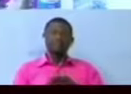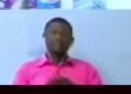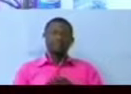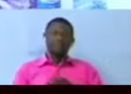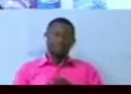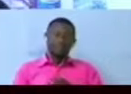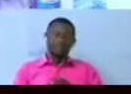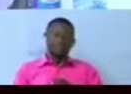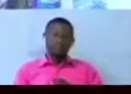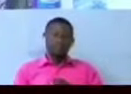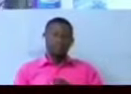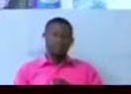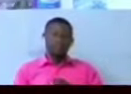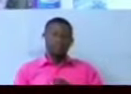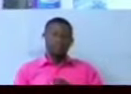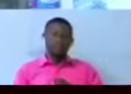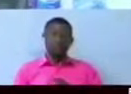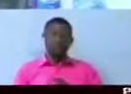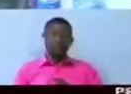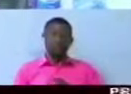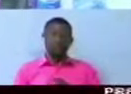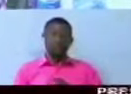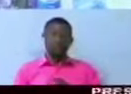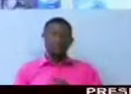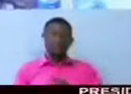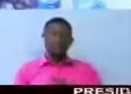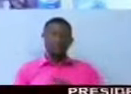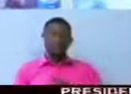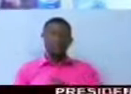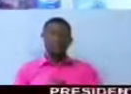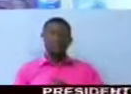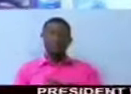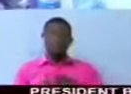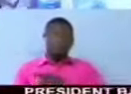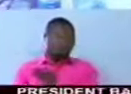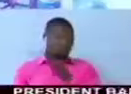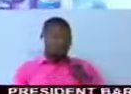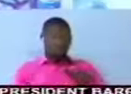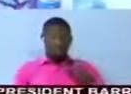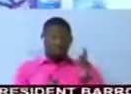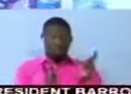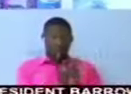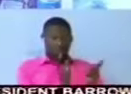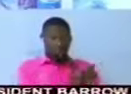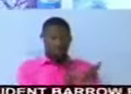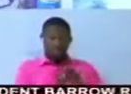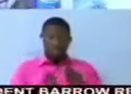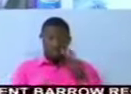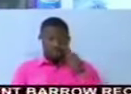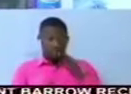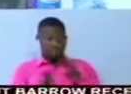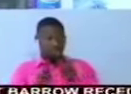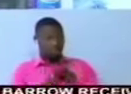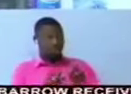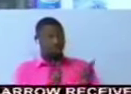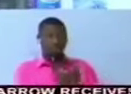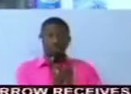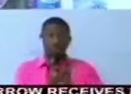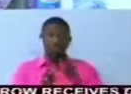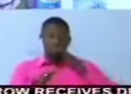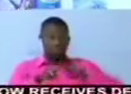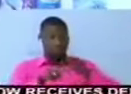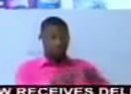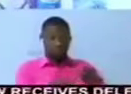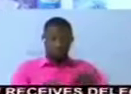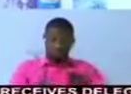ma fa fekk ñu toog ñoom ñëpp ñu toog ni nit ñi di toogee nii. Those that I found. Waaw ñu ne ma yow yaa kan ma ne man maa diw.